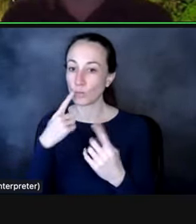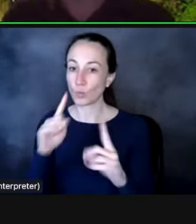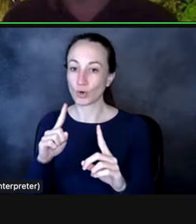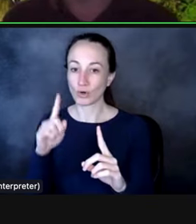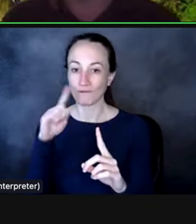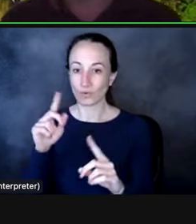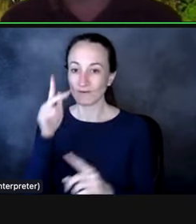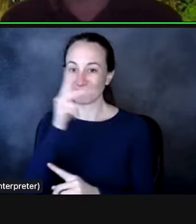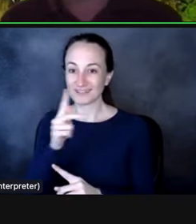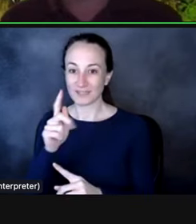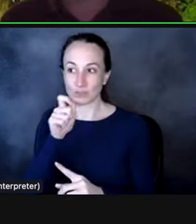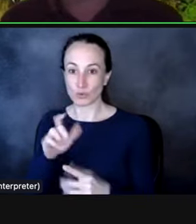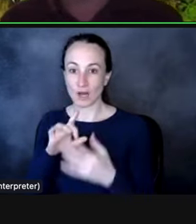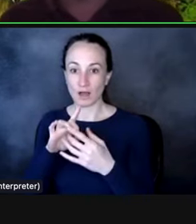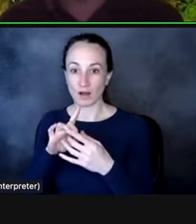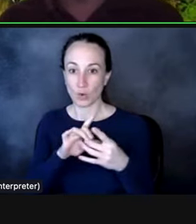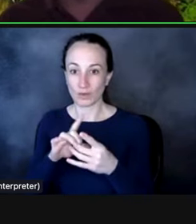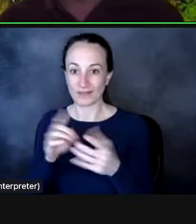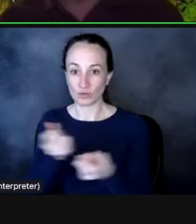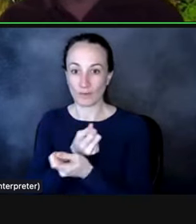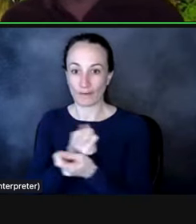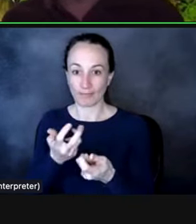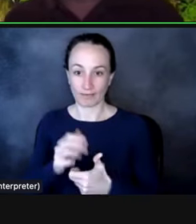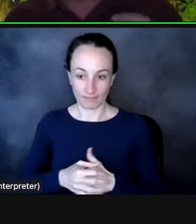with anything.